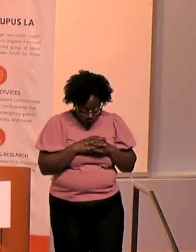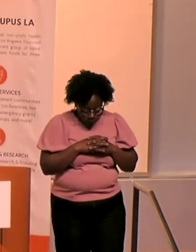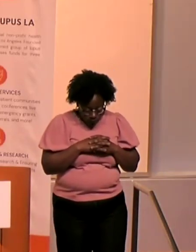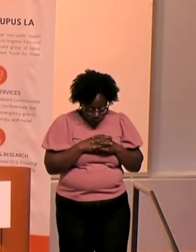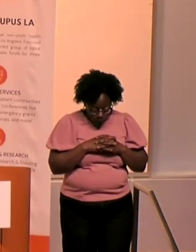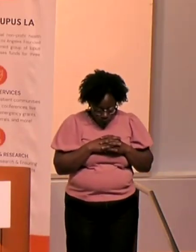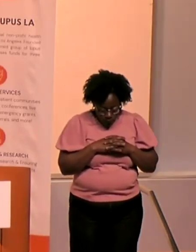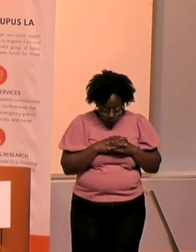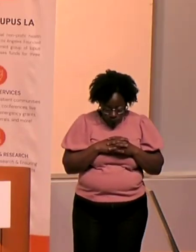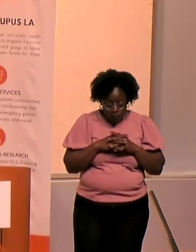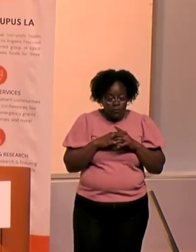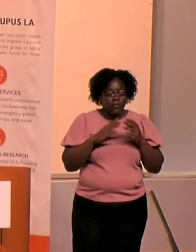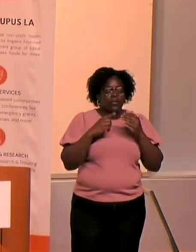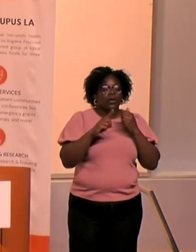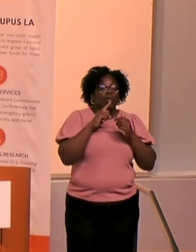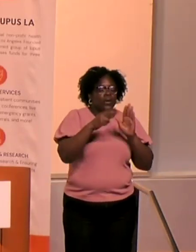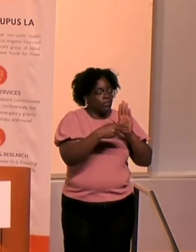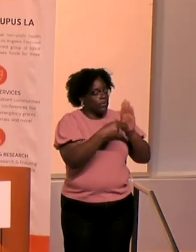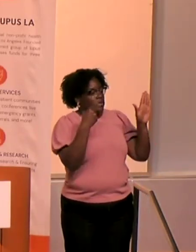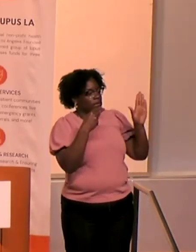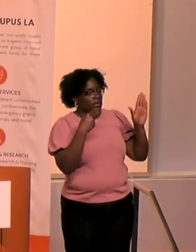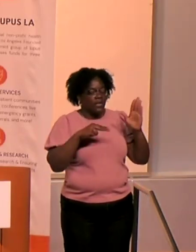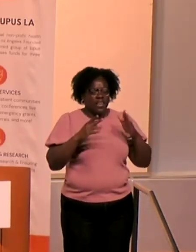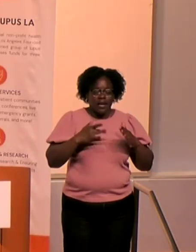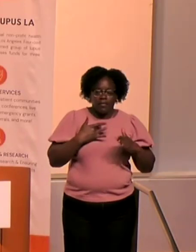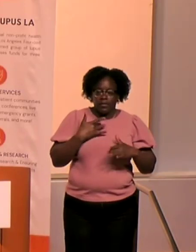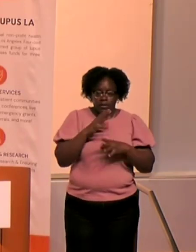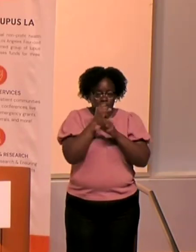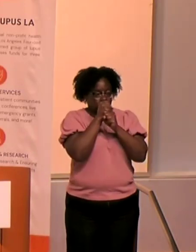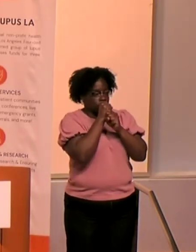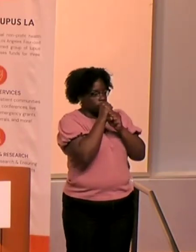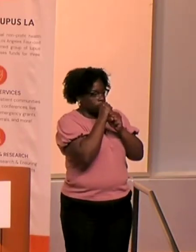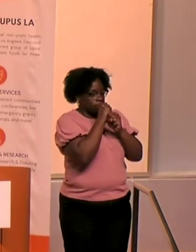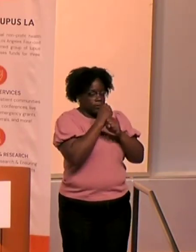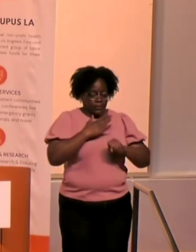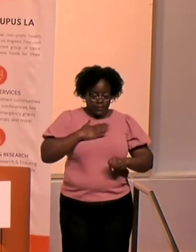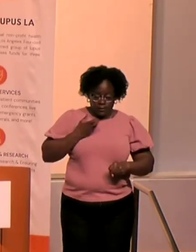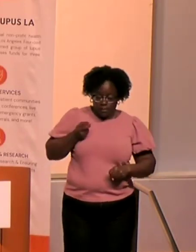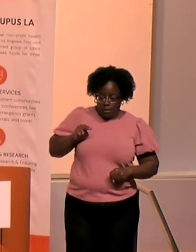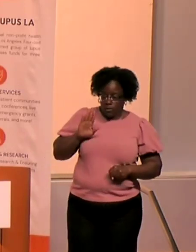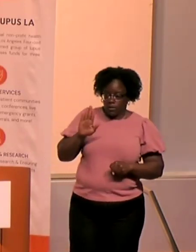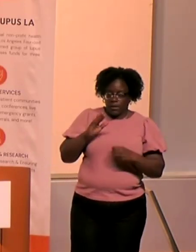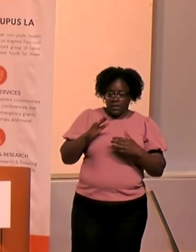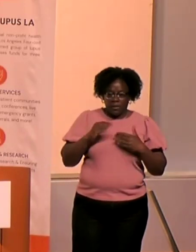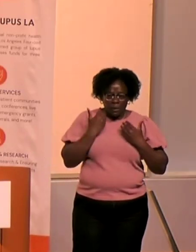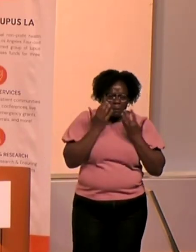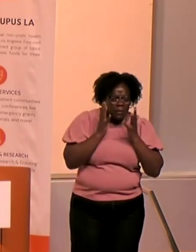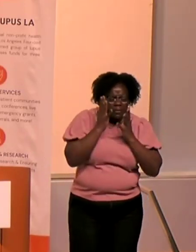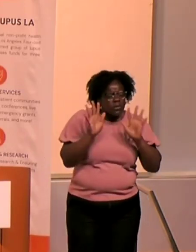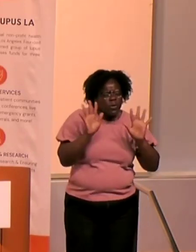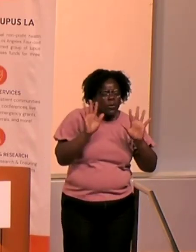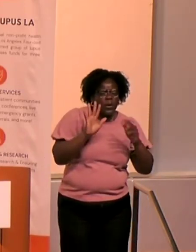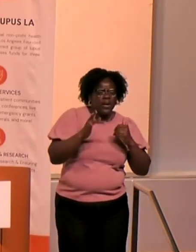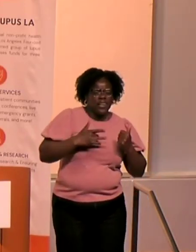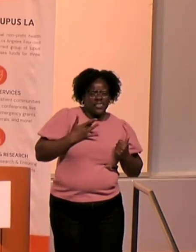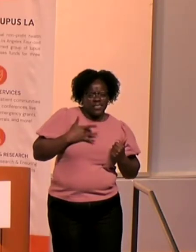I mean, when I was first diagnosed, I felt like it was really no one's business, right? It was something, not that I had any shame, but I felt like no